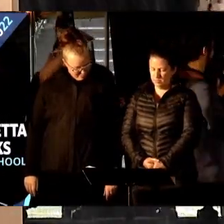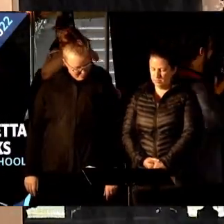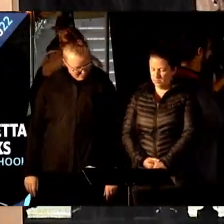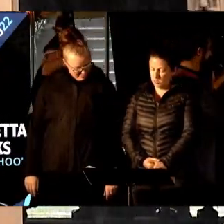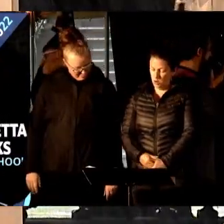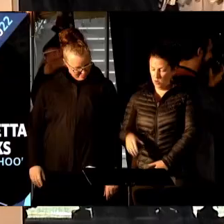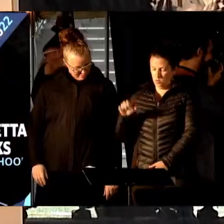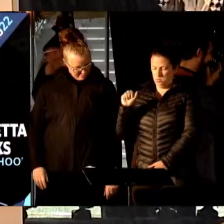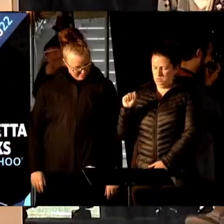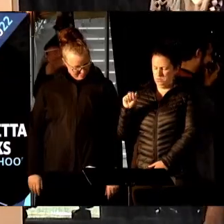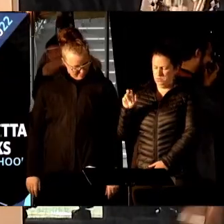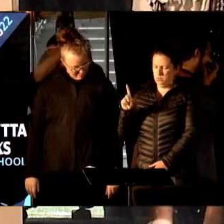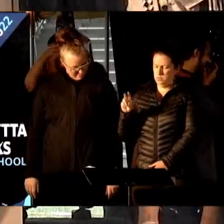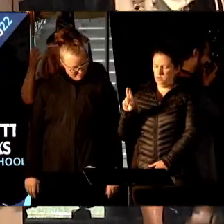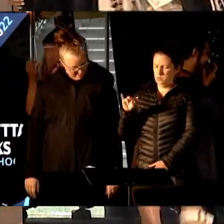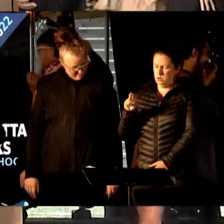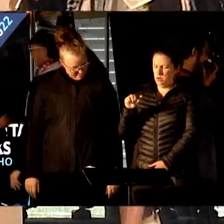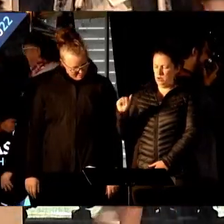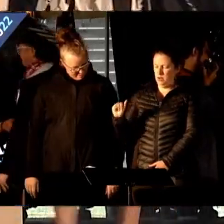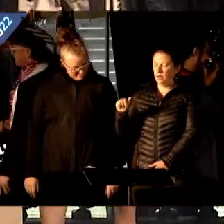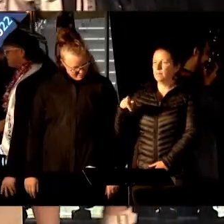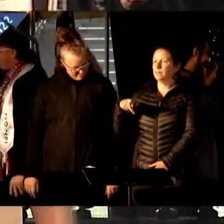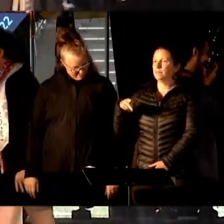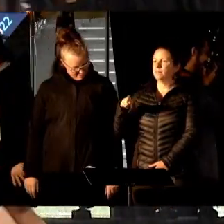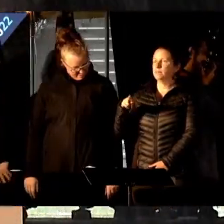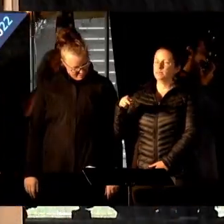Adriana Puckett.